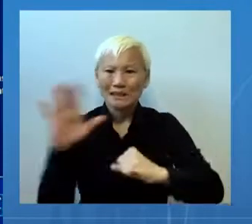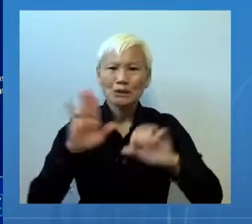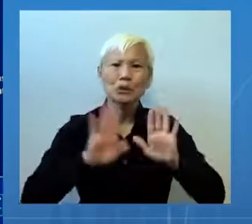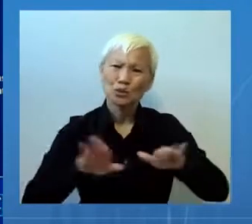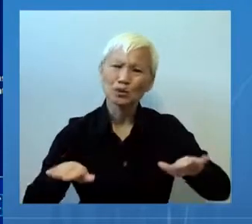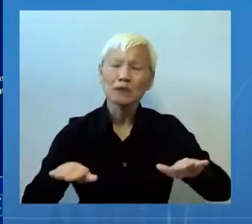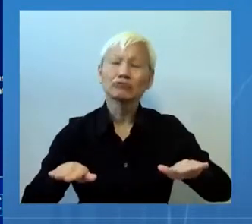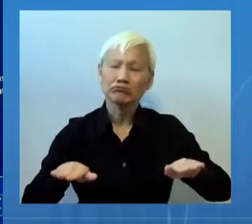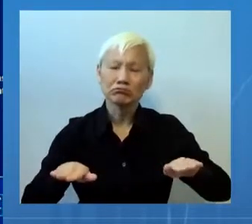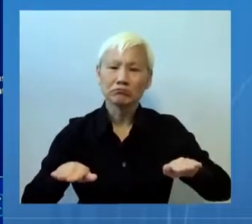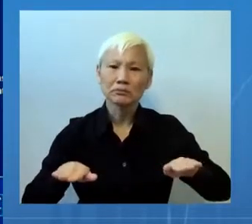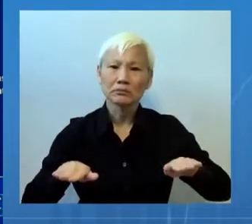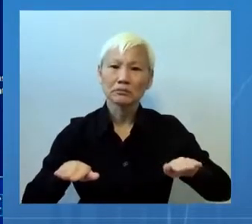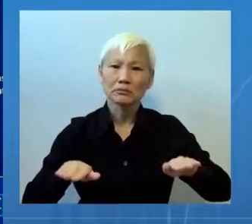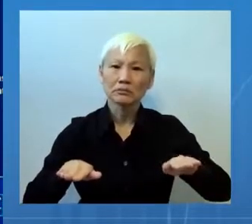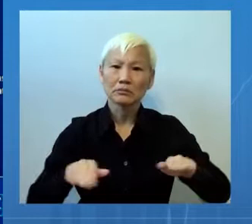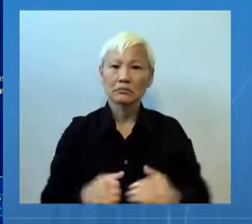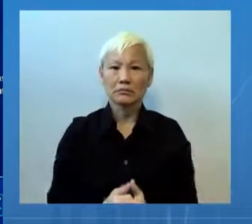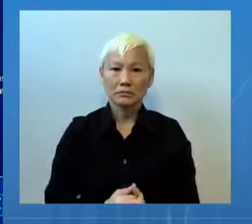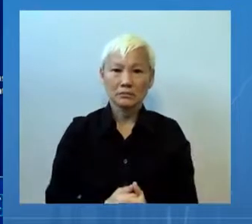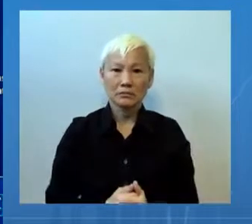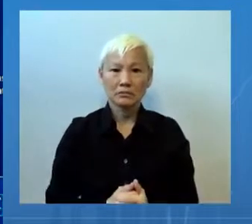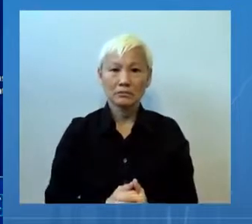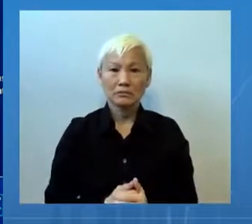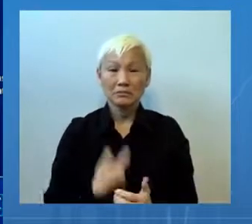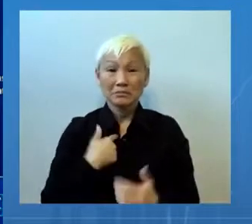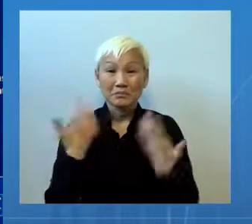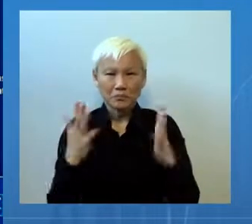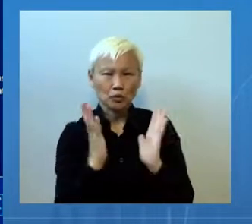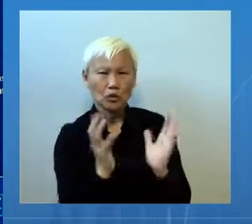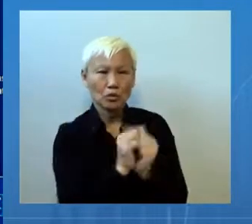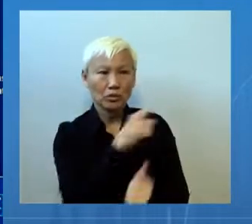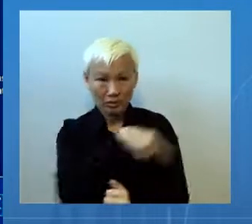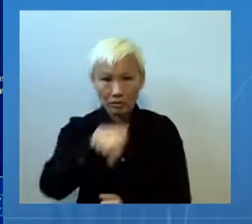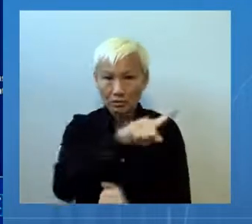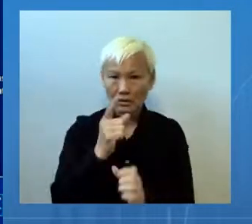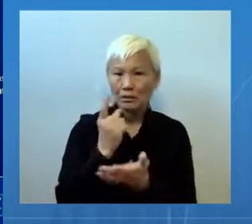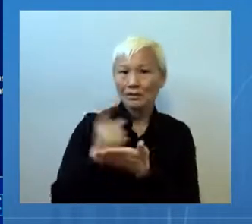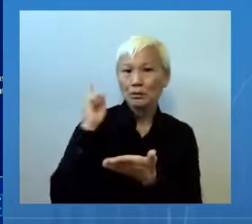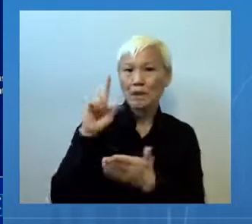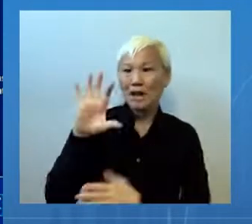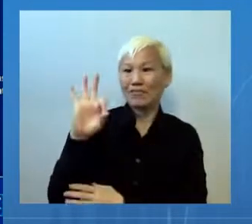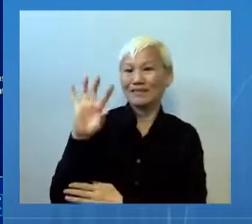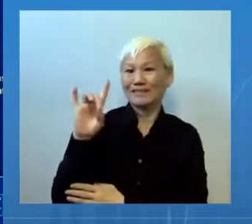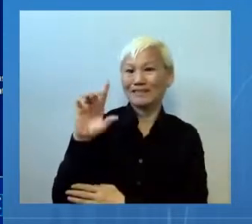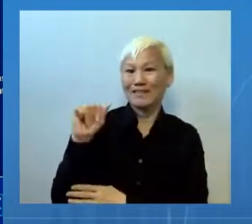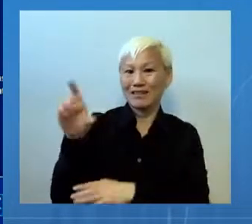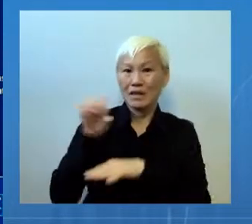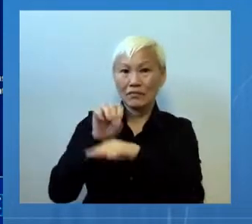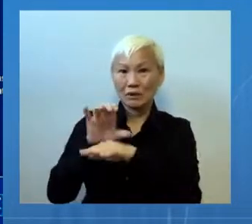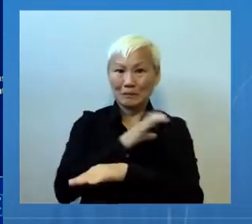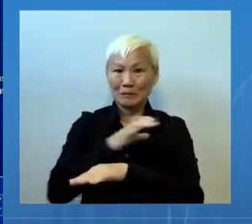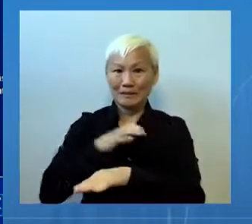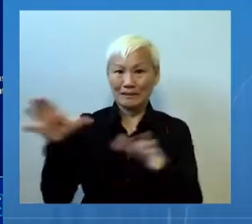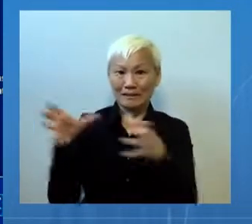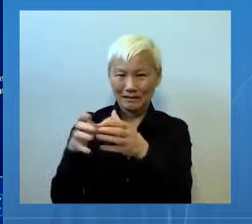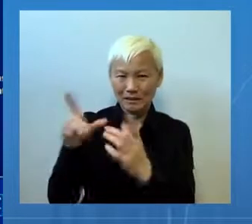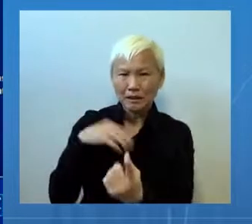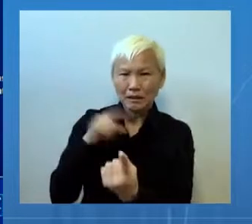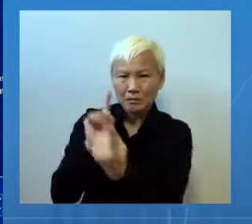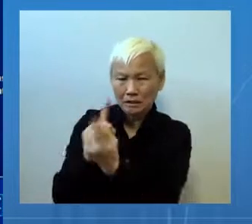virus. When I spoke with you last week, the FDA Advisory Committee had just met and reviewed the data from Pfizer that